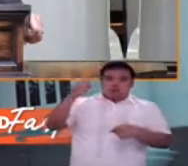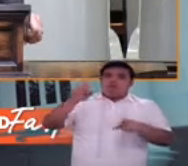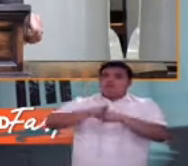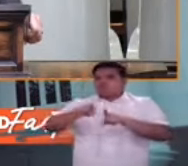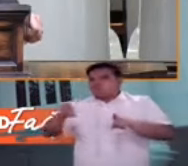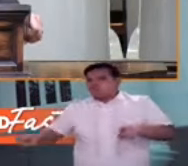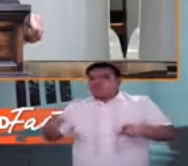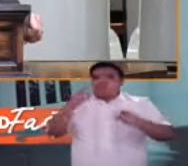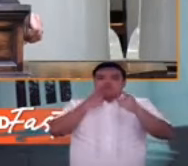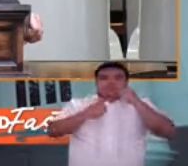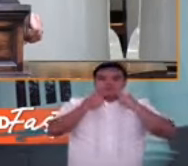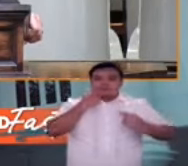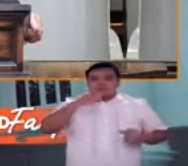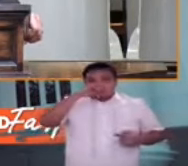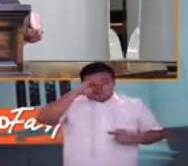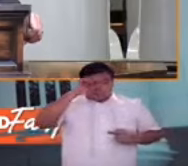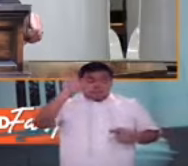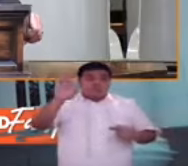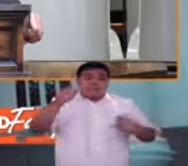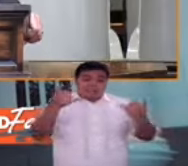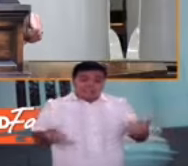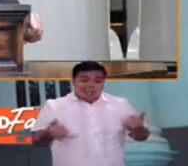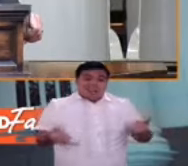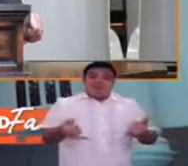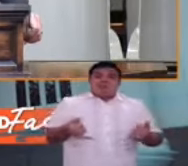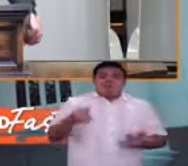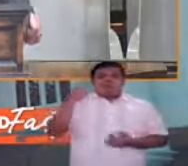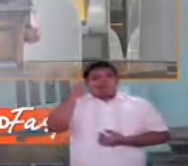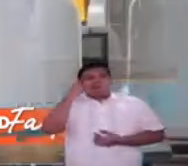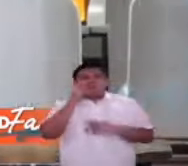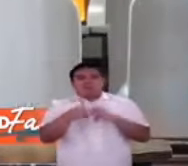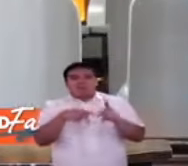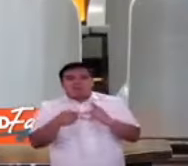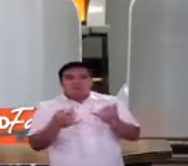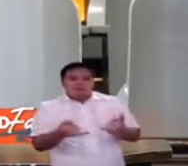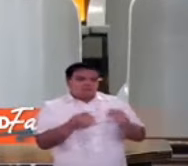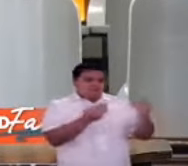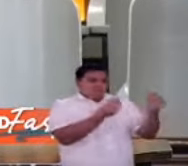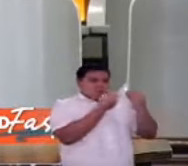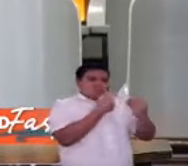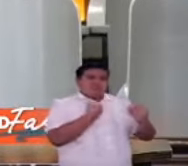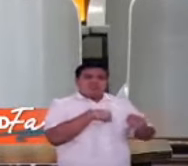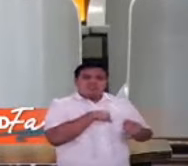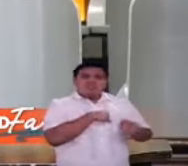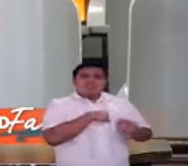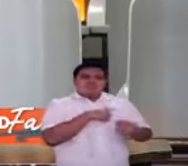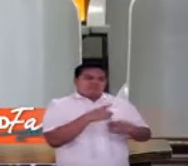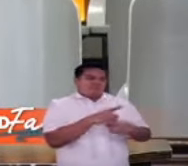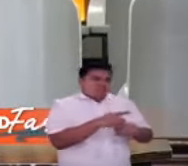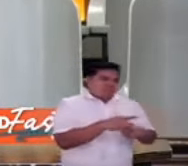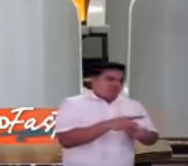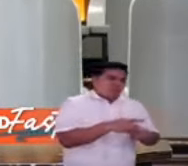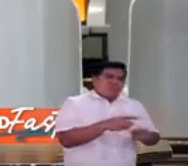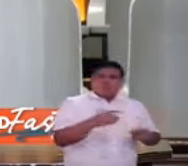his crying. What is the world and what is the psychologists of the world today teaching us? The disciplining